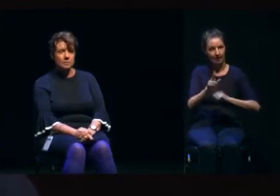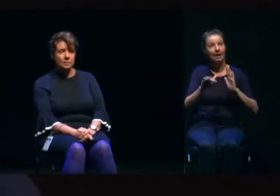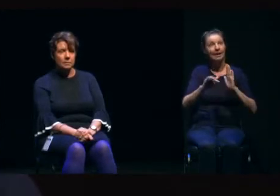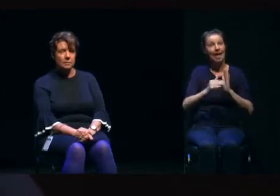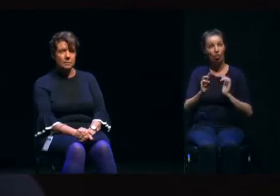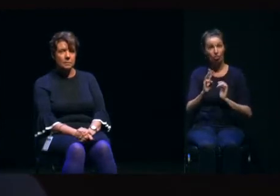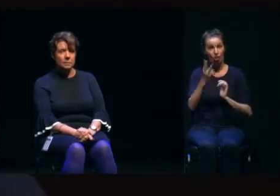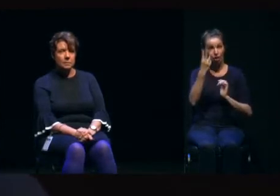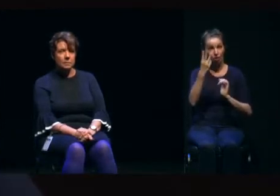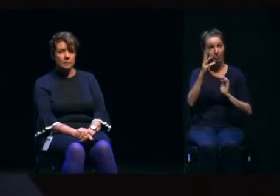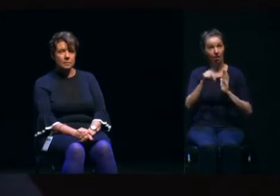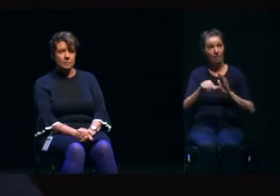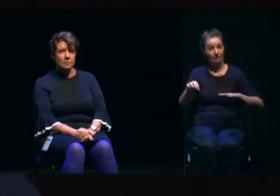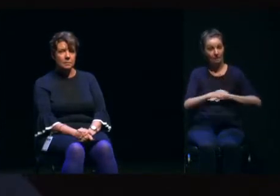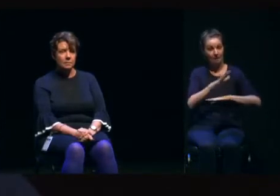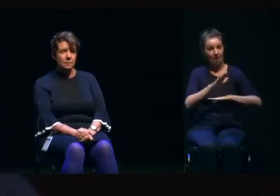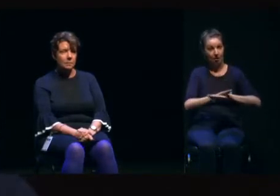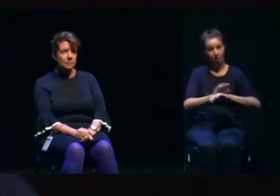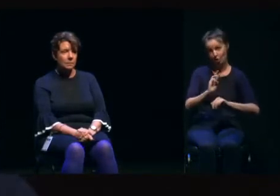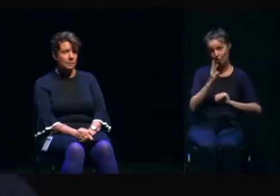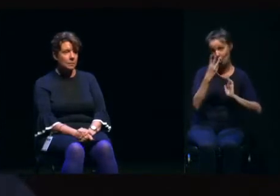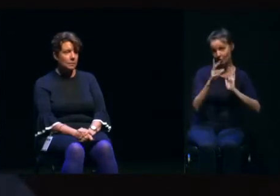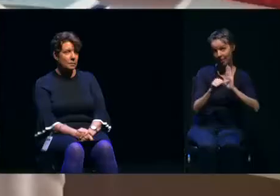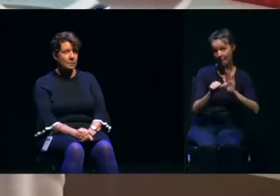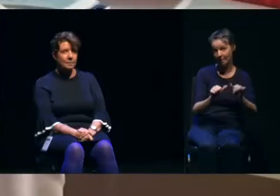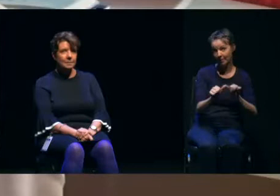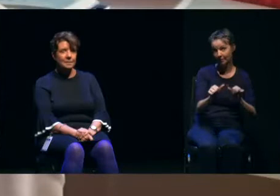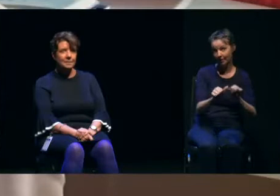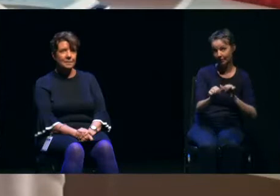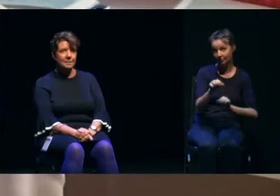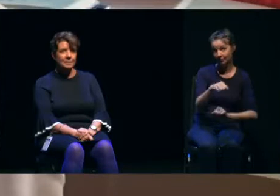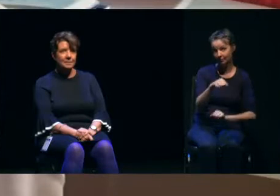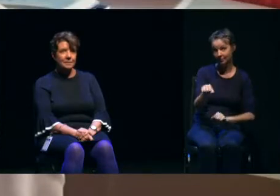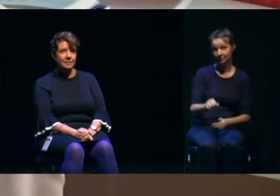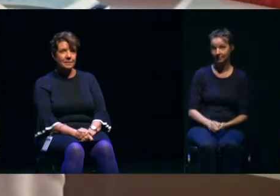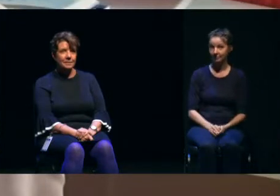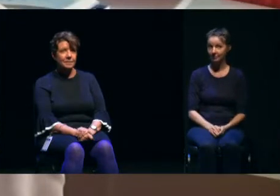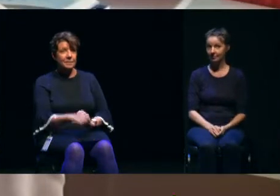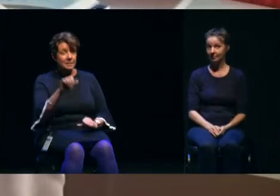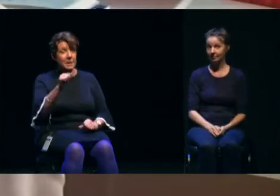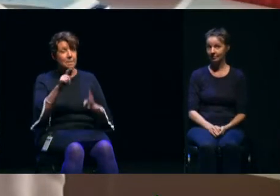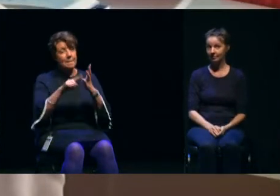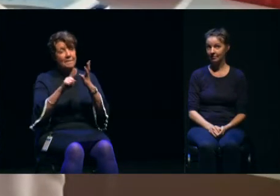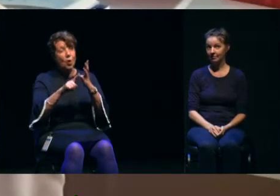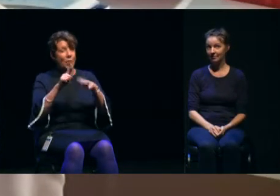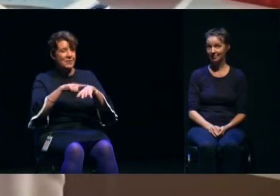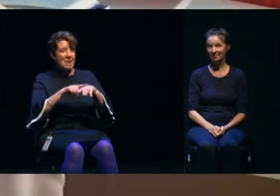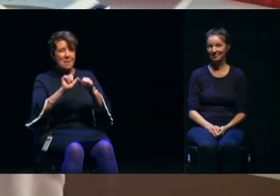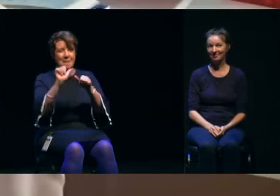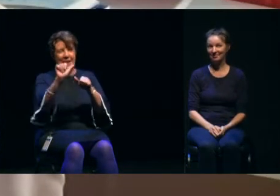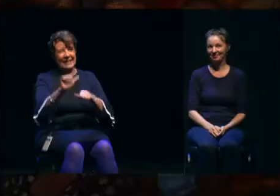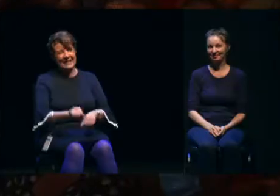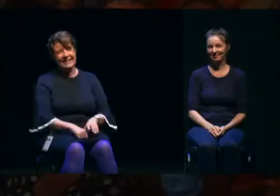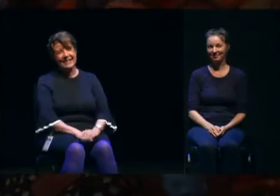third marriage. Is it better third time around? Yeah, and probably fourth time will be even better.